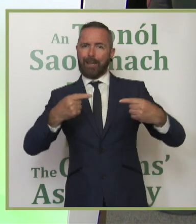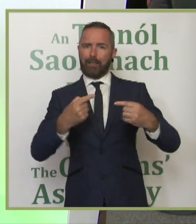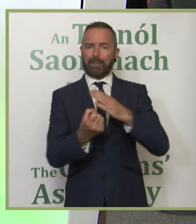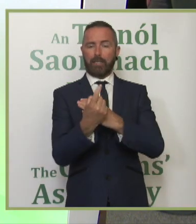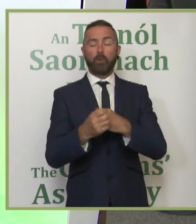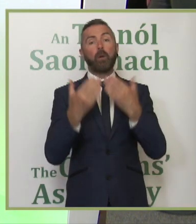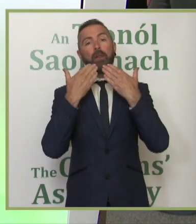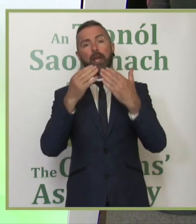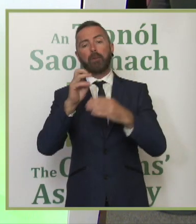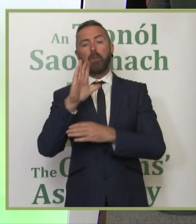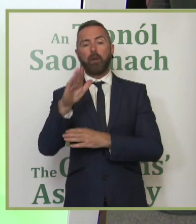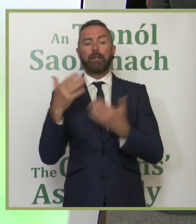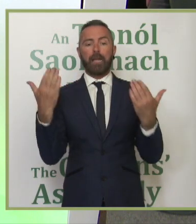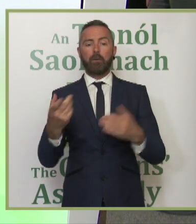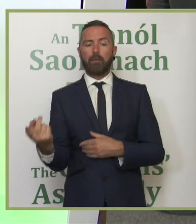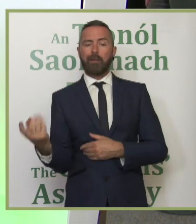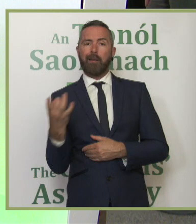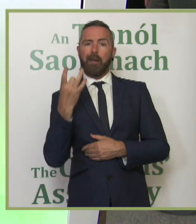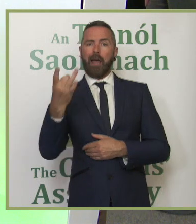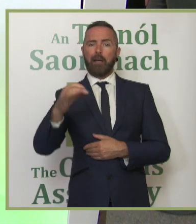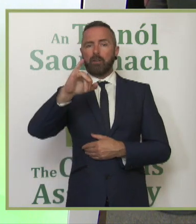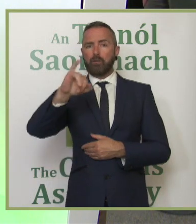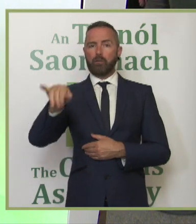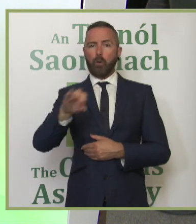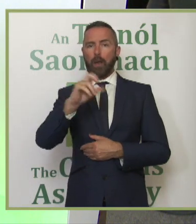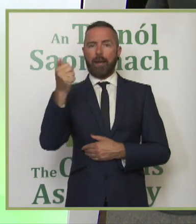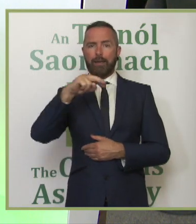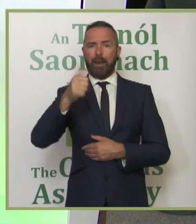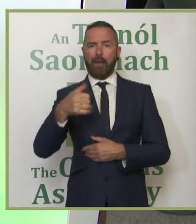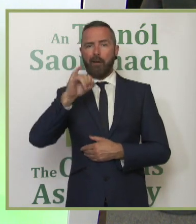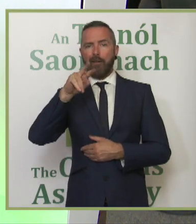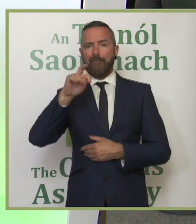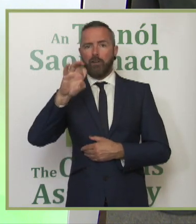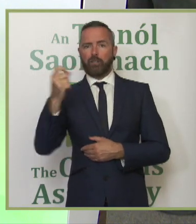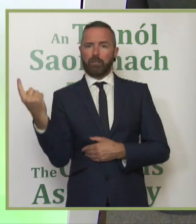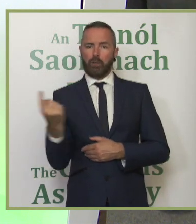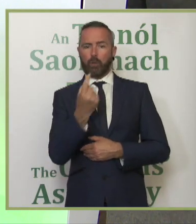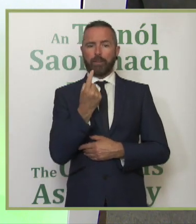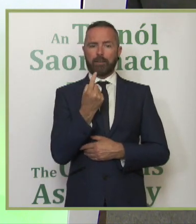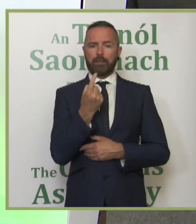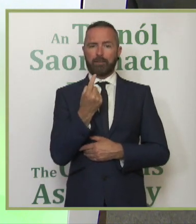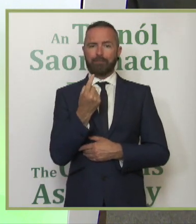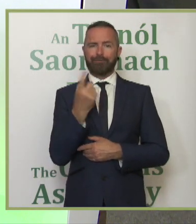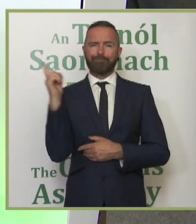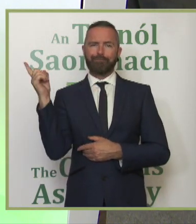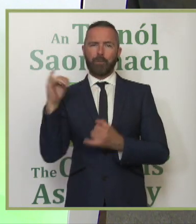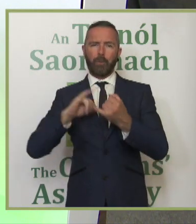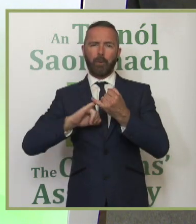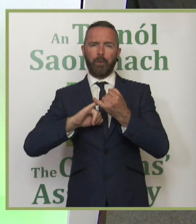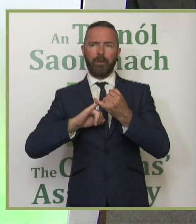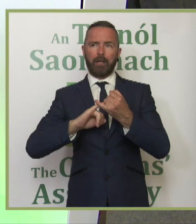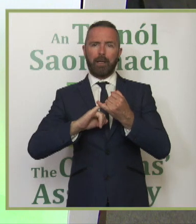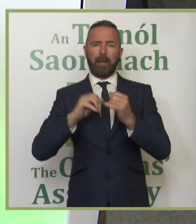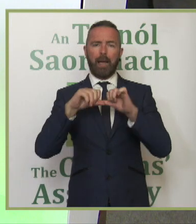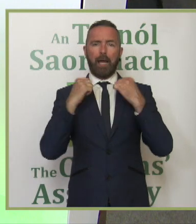I'm going to now ask Jo-Hanna Ivers to join us. Jo-Hanna is an Associate Professor in Addiction and School at the